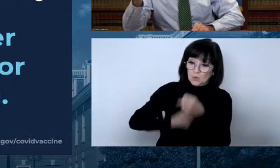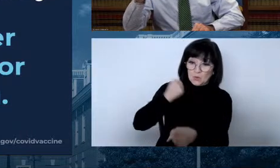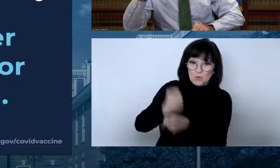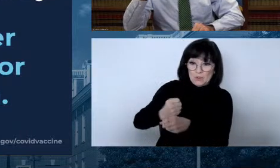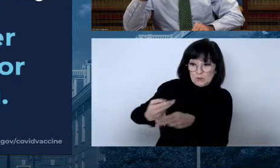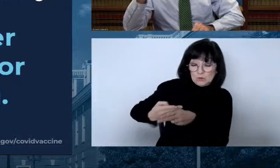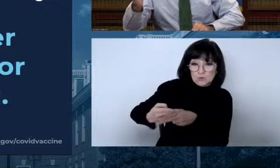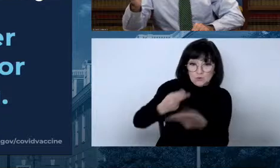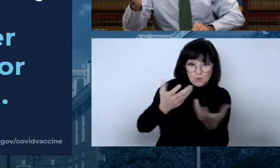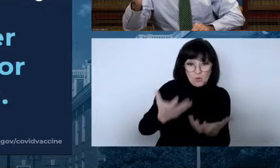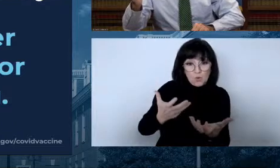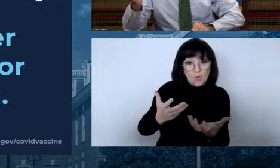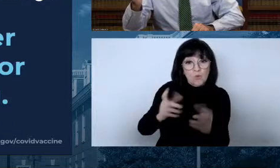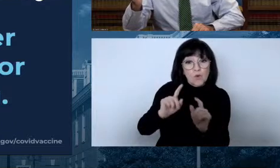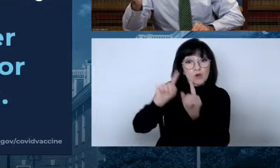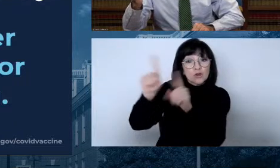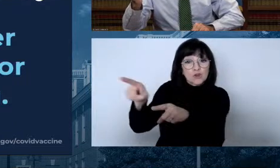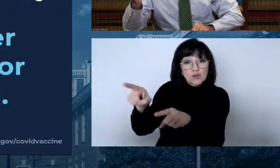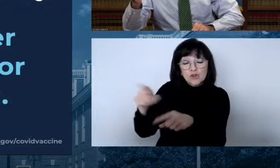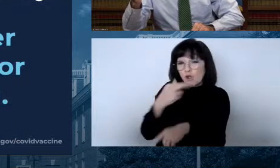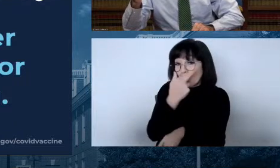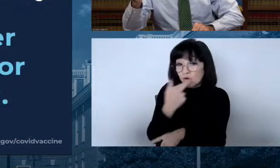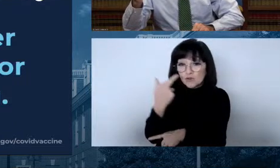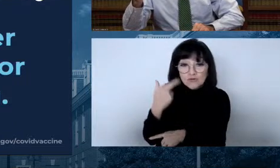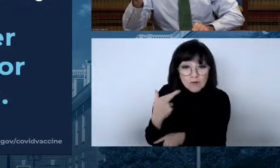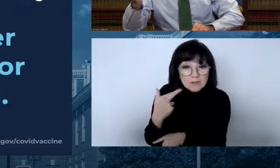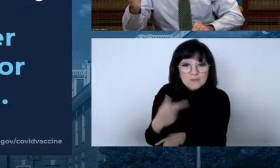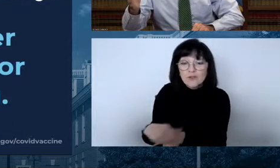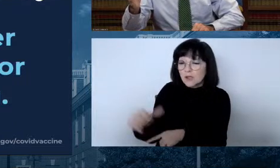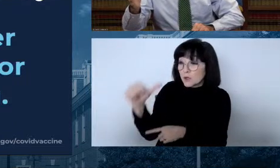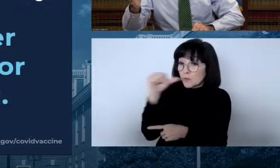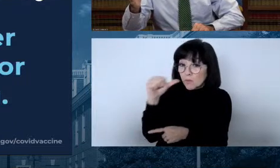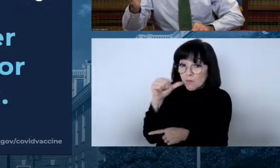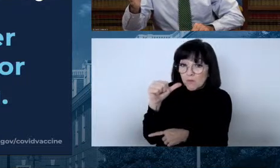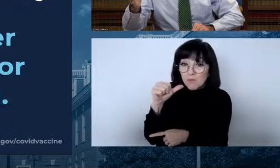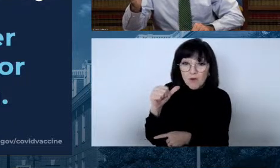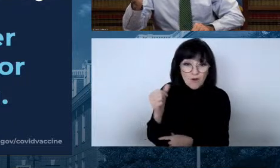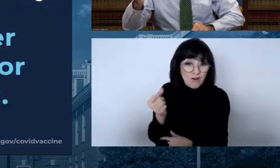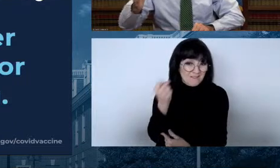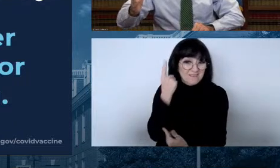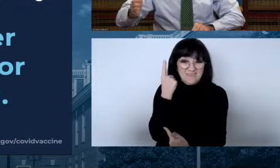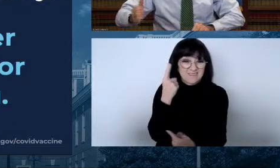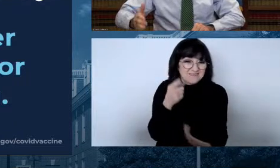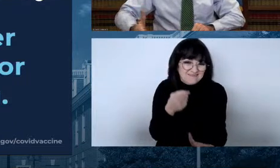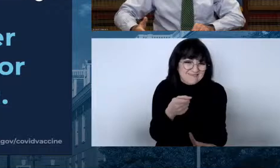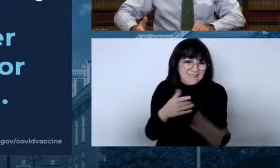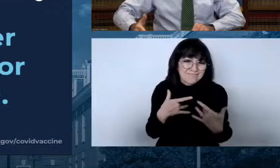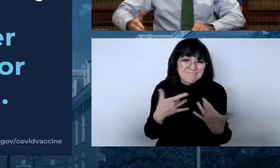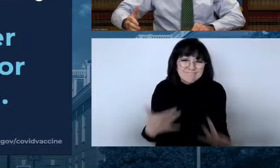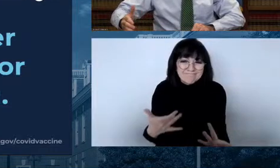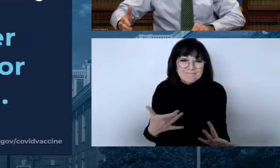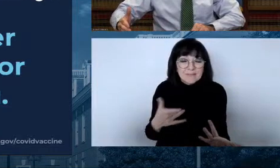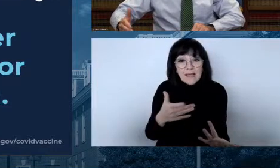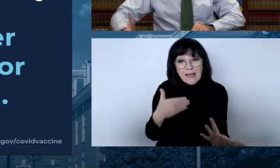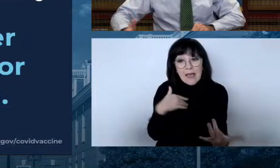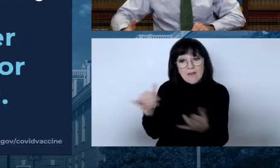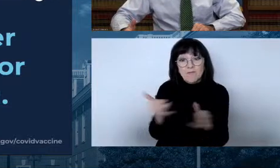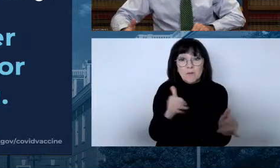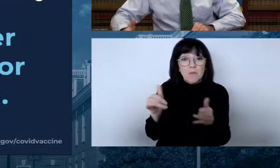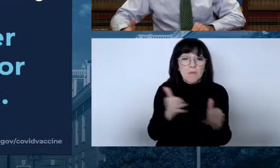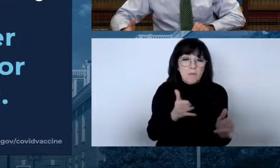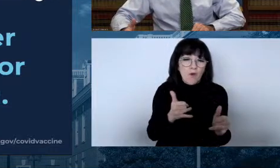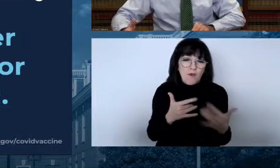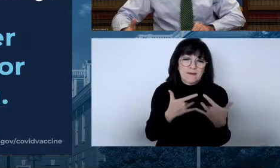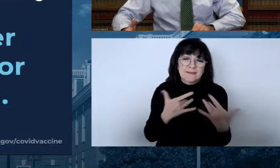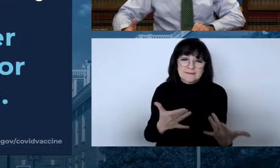restaurant, you'll likely have an uninvited guest at your New Year's party. And it's someone who is